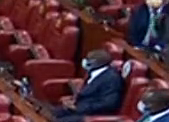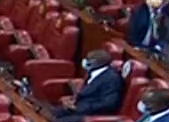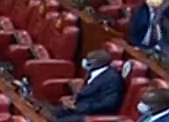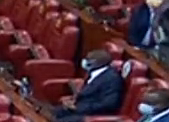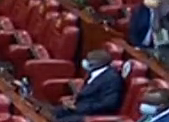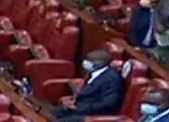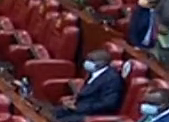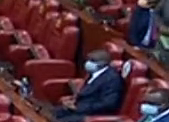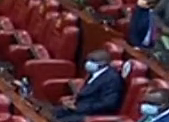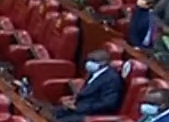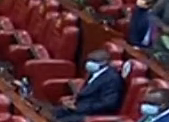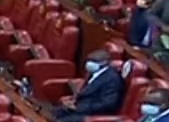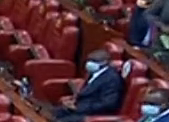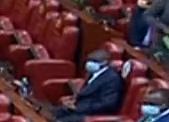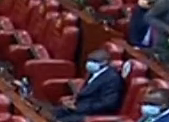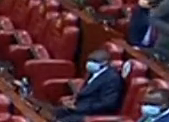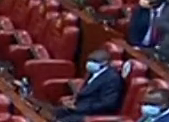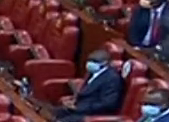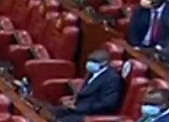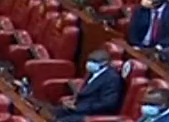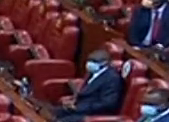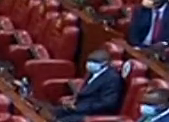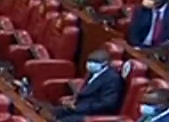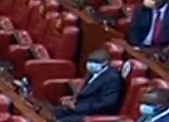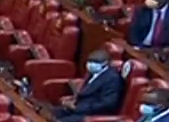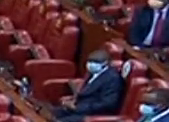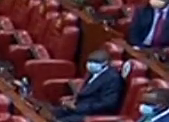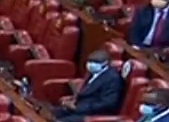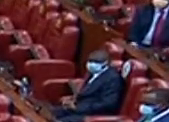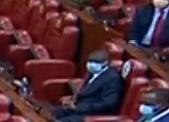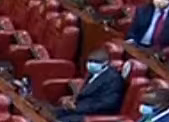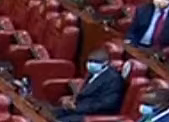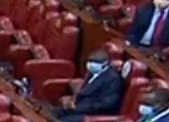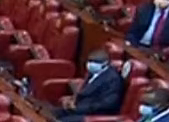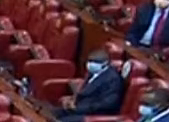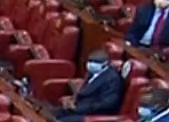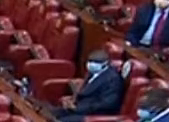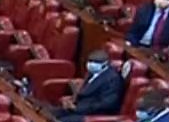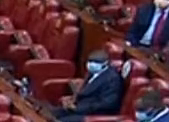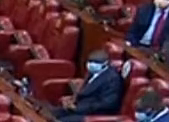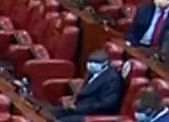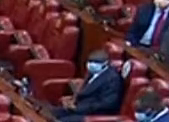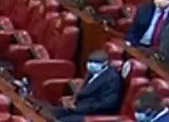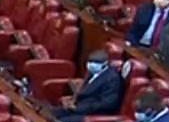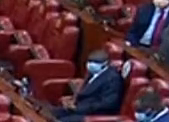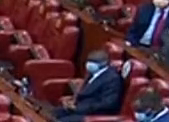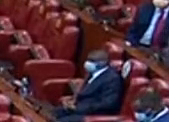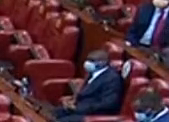been attained, and I allow handover for the live broadcast.